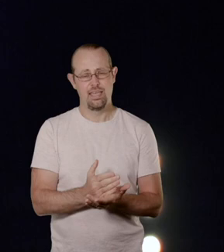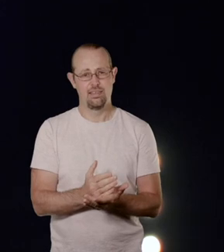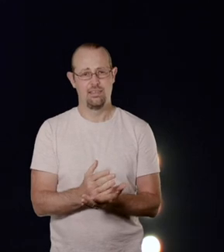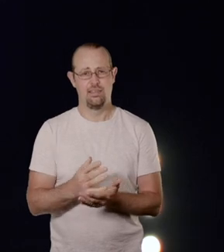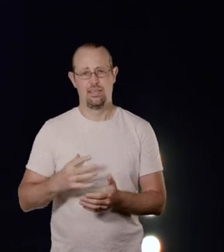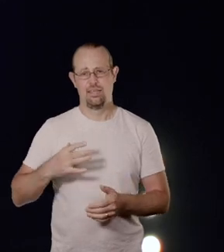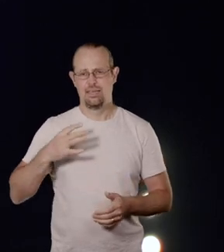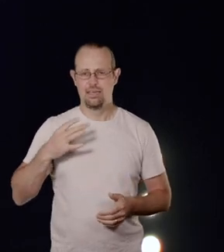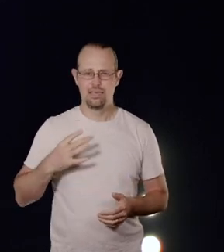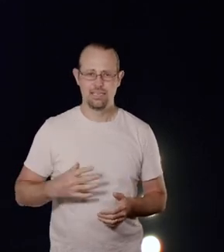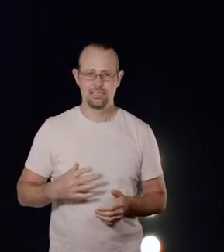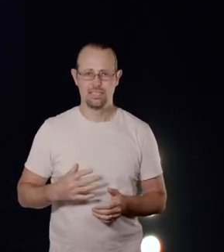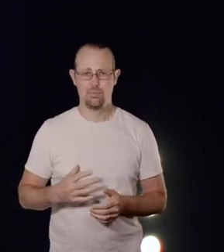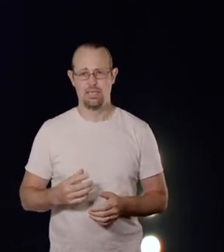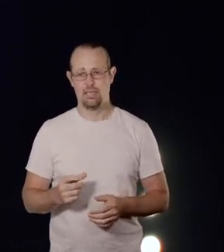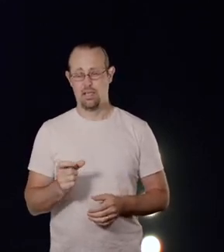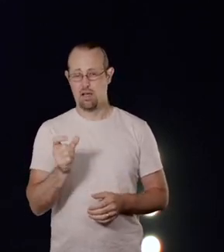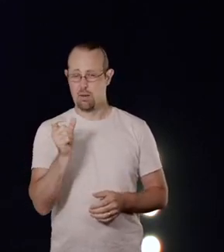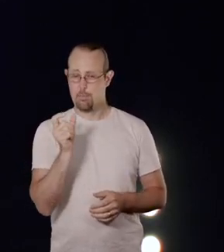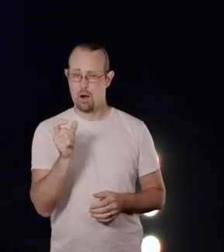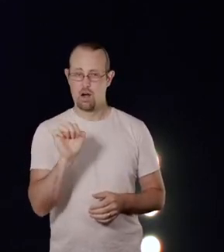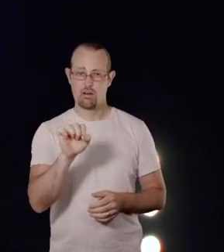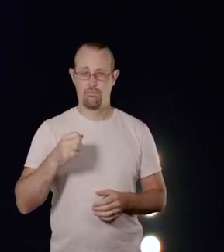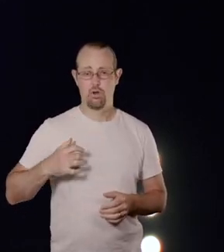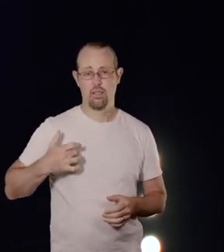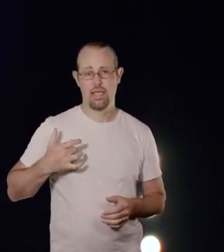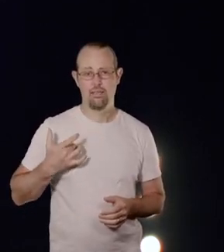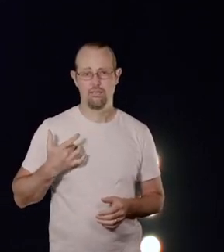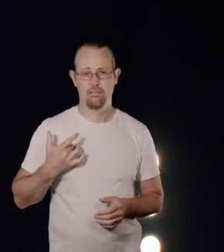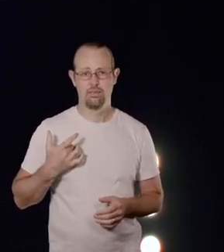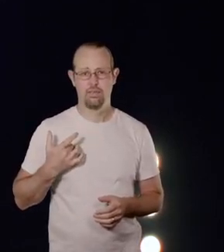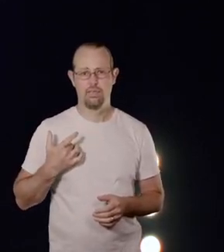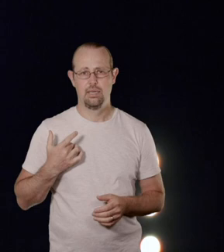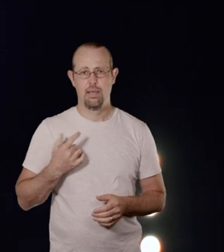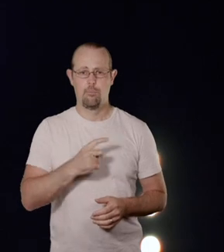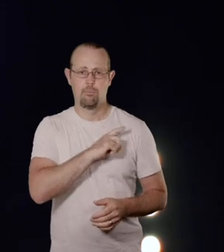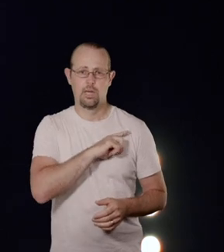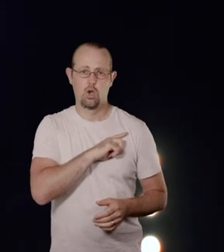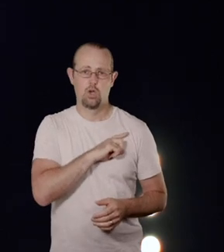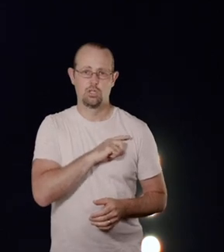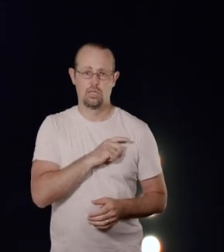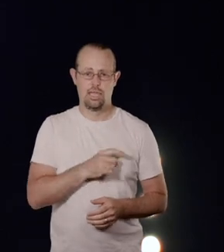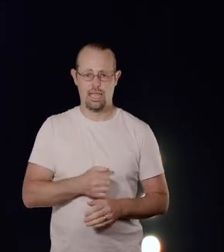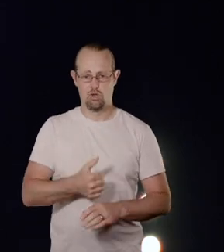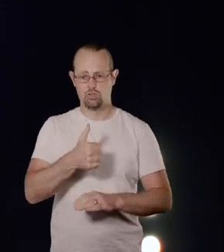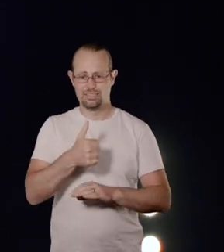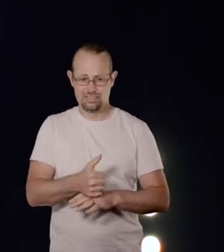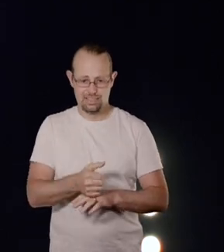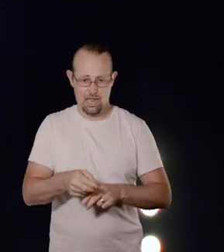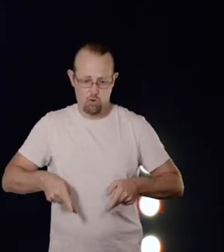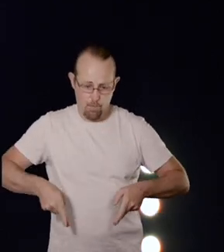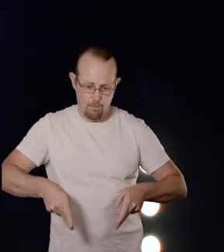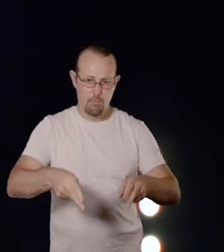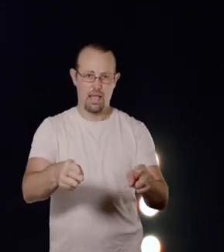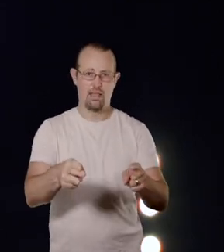not an option. It's an essential thing. You must have faith in your life because it'll set your pathway on a good trajectory.